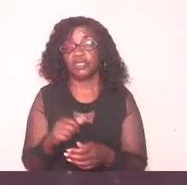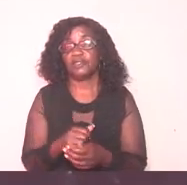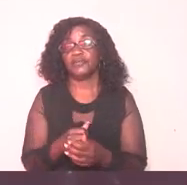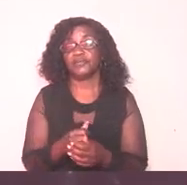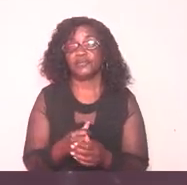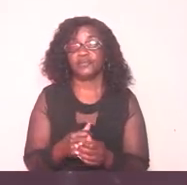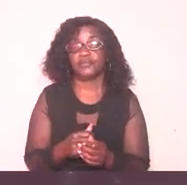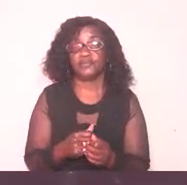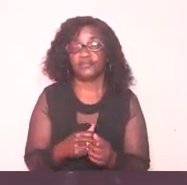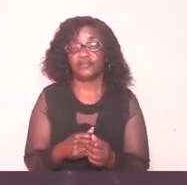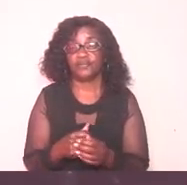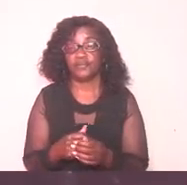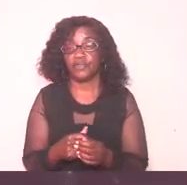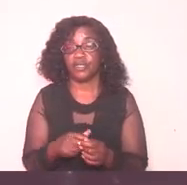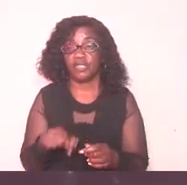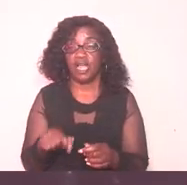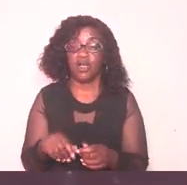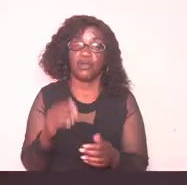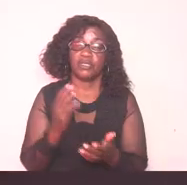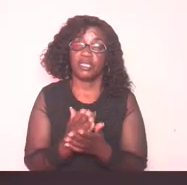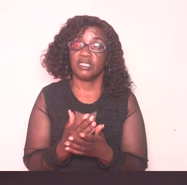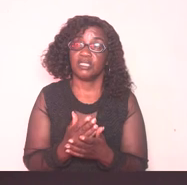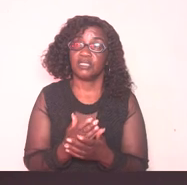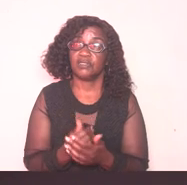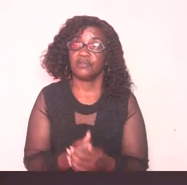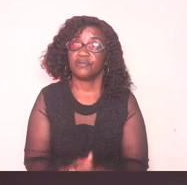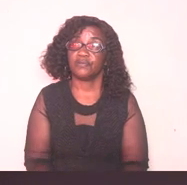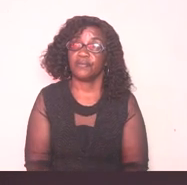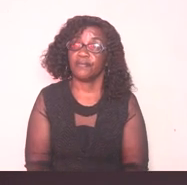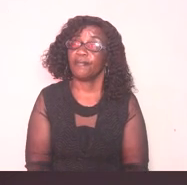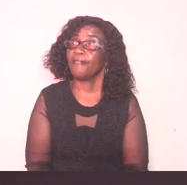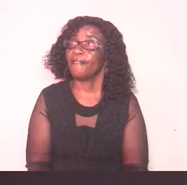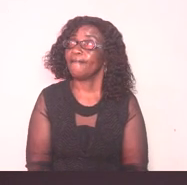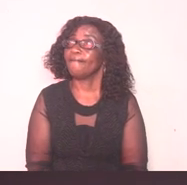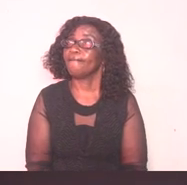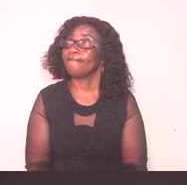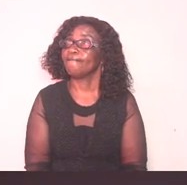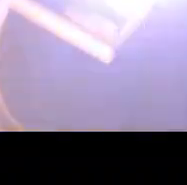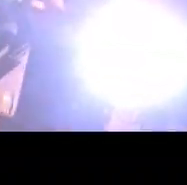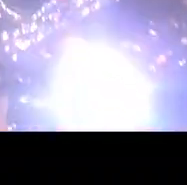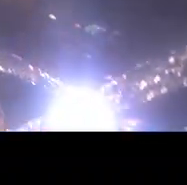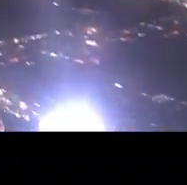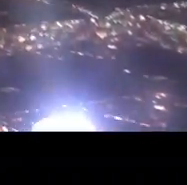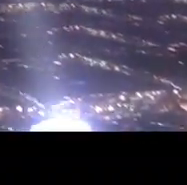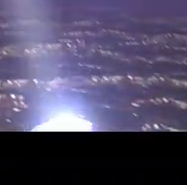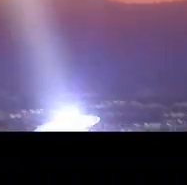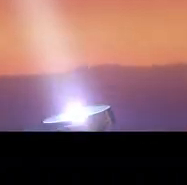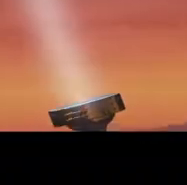opposition. And now we shall hear from the closing government. Member of government, the floor is yours.